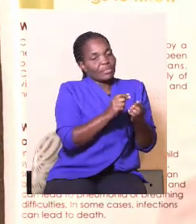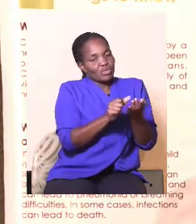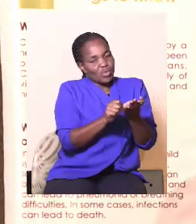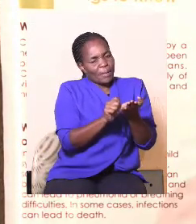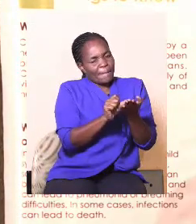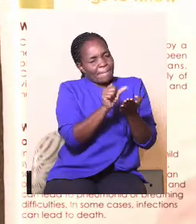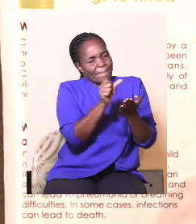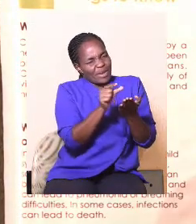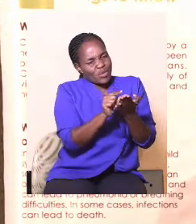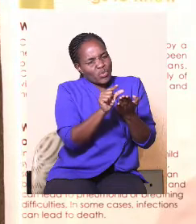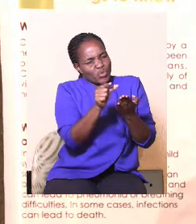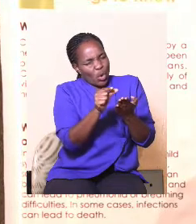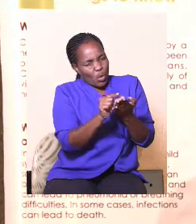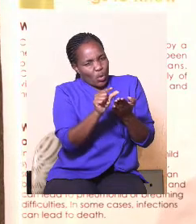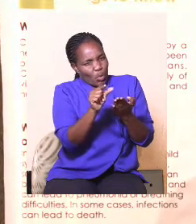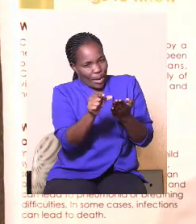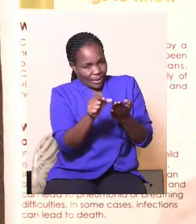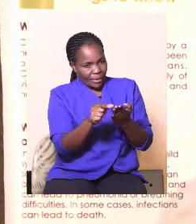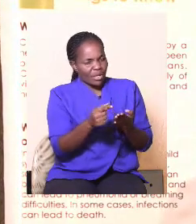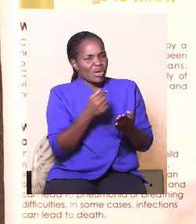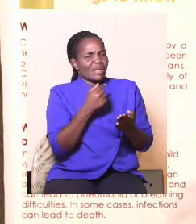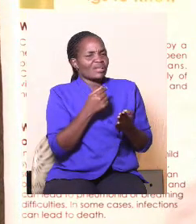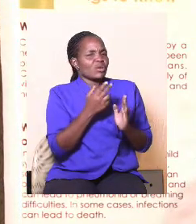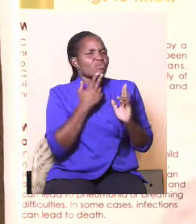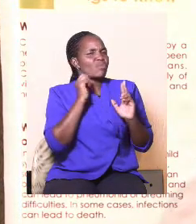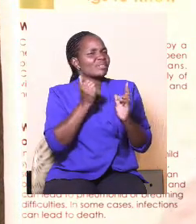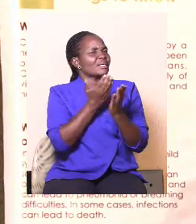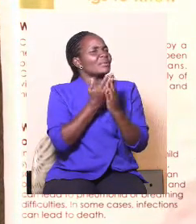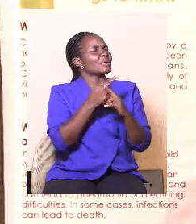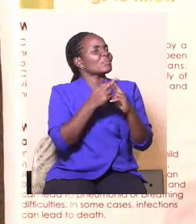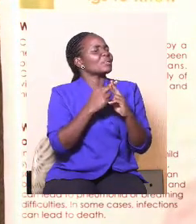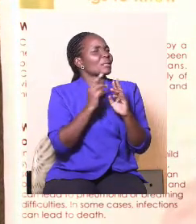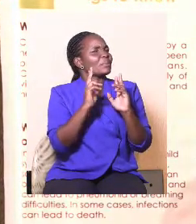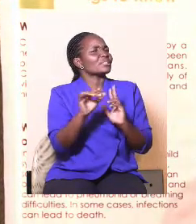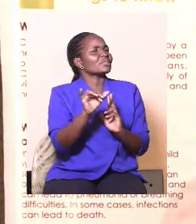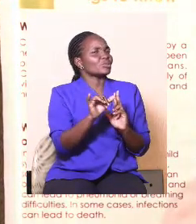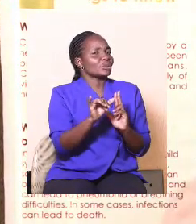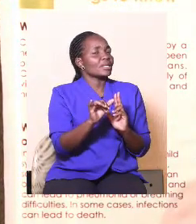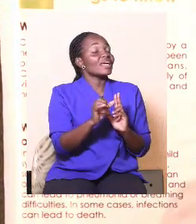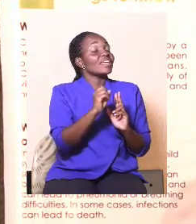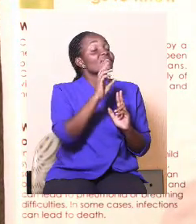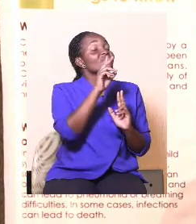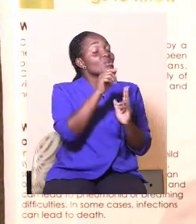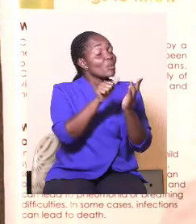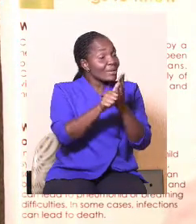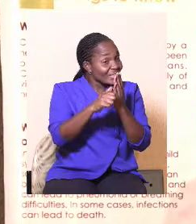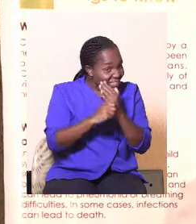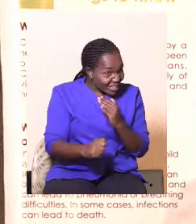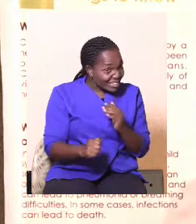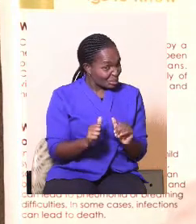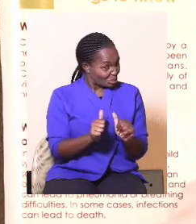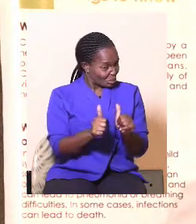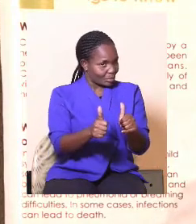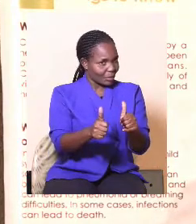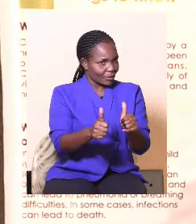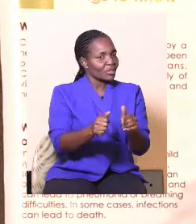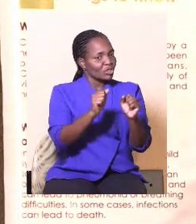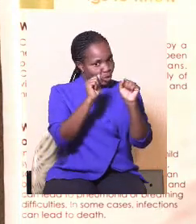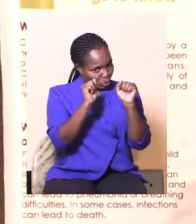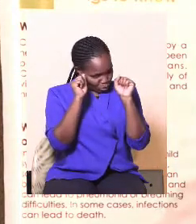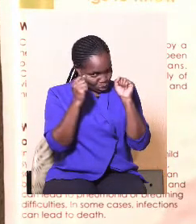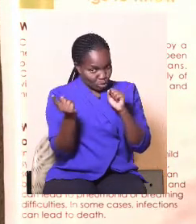those who pay tax, because it's linked to your tax payment. You are going to get 1/12, in other